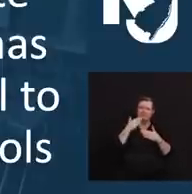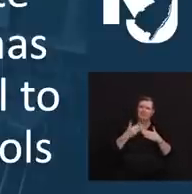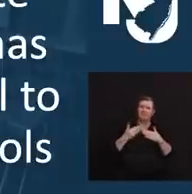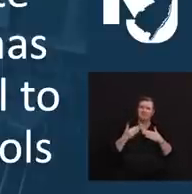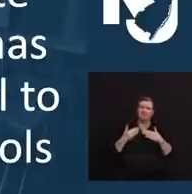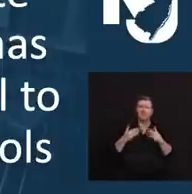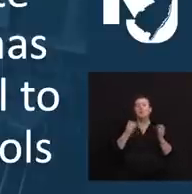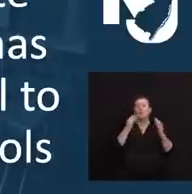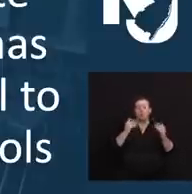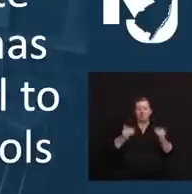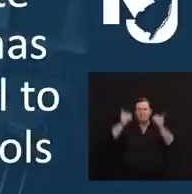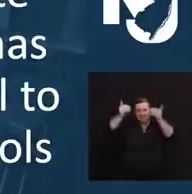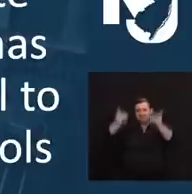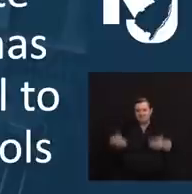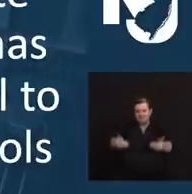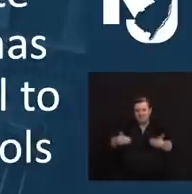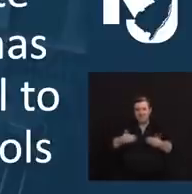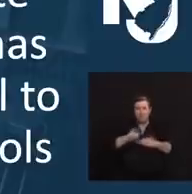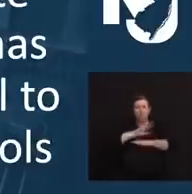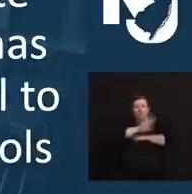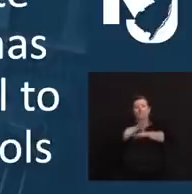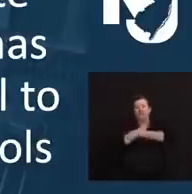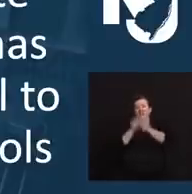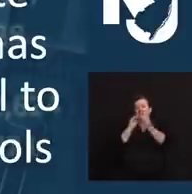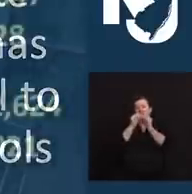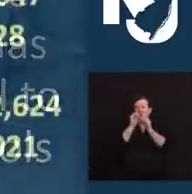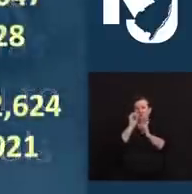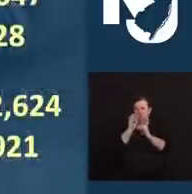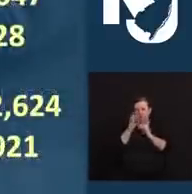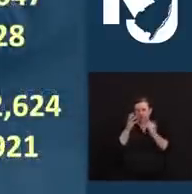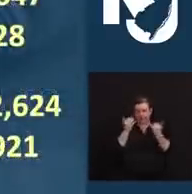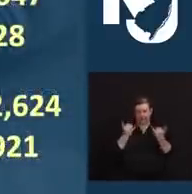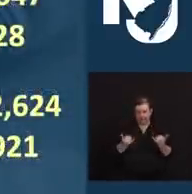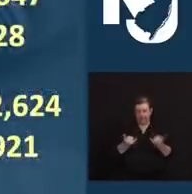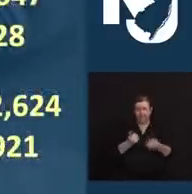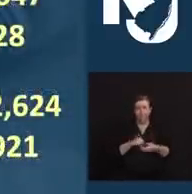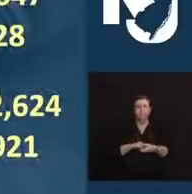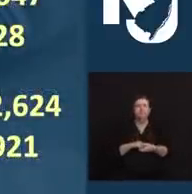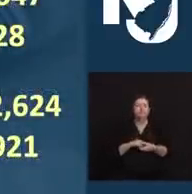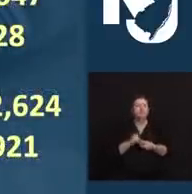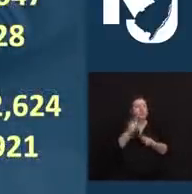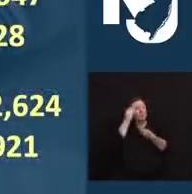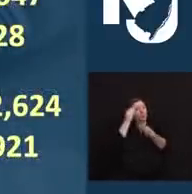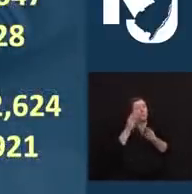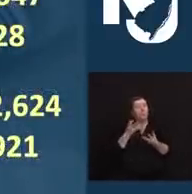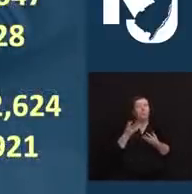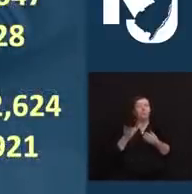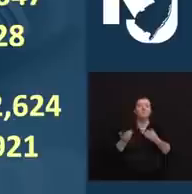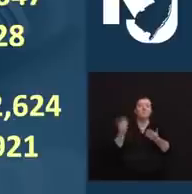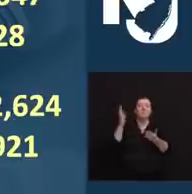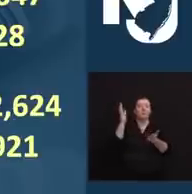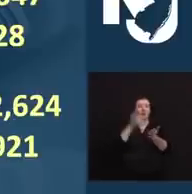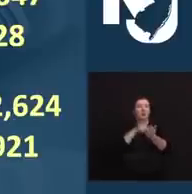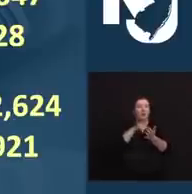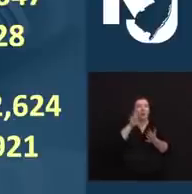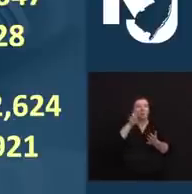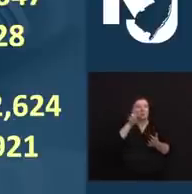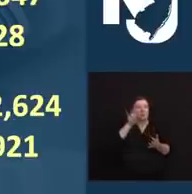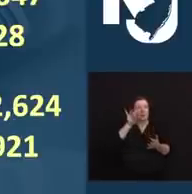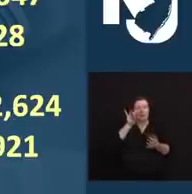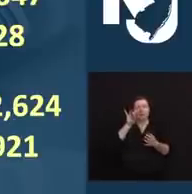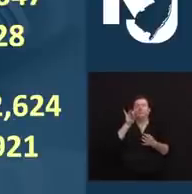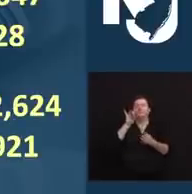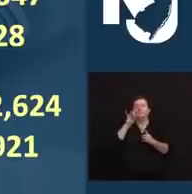if we can, to the overnight numbers. Today, we're reporting an additional 5,028 cases confirmed through